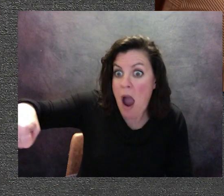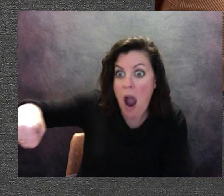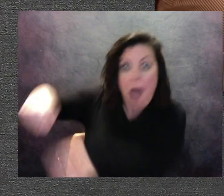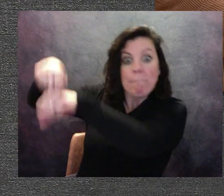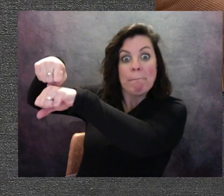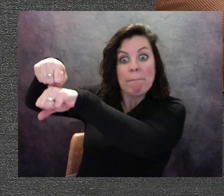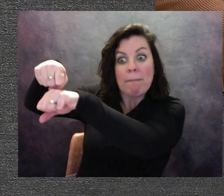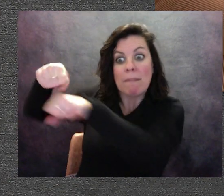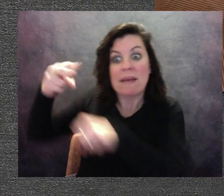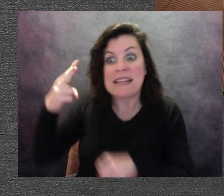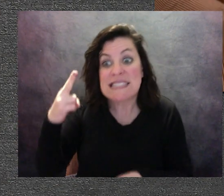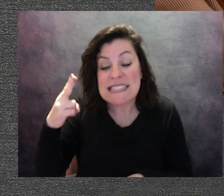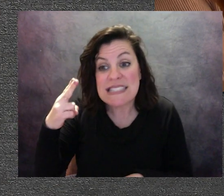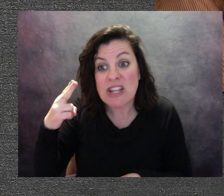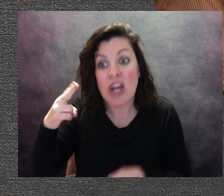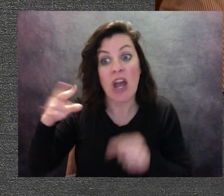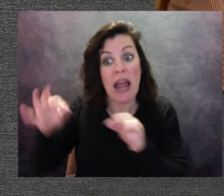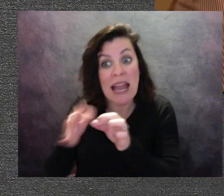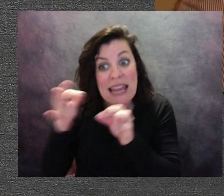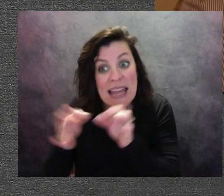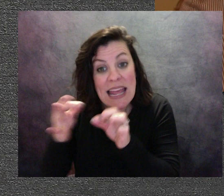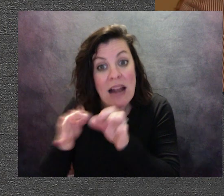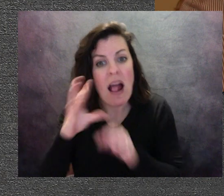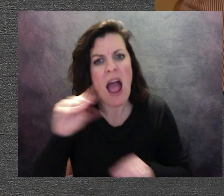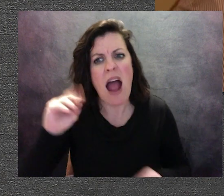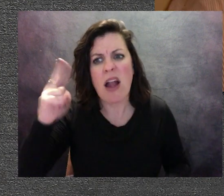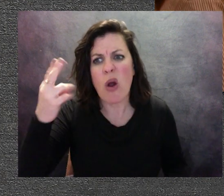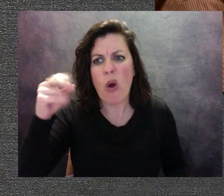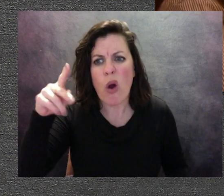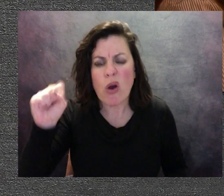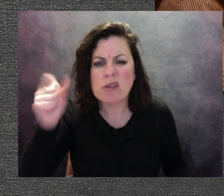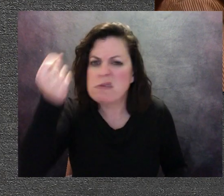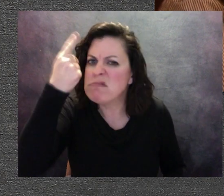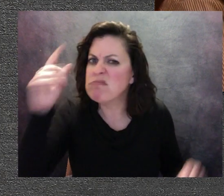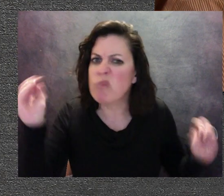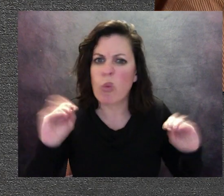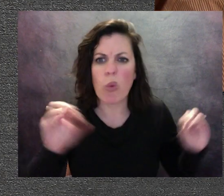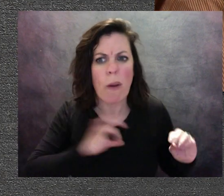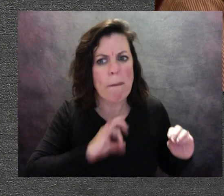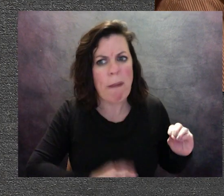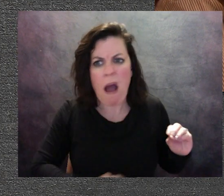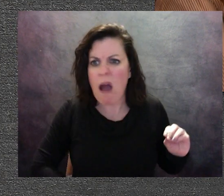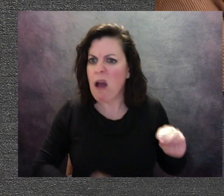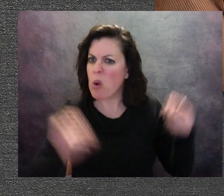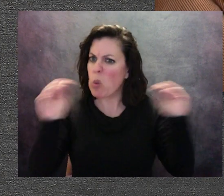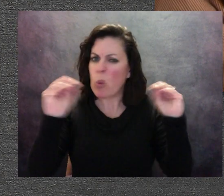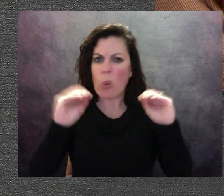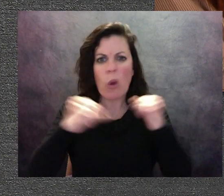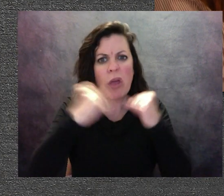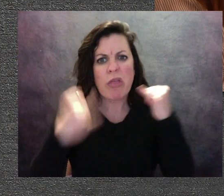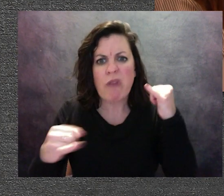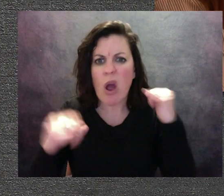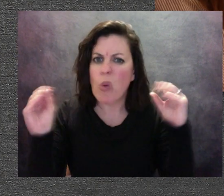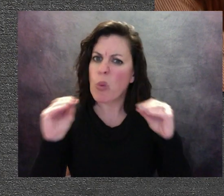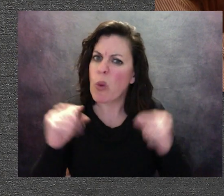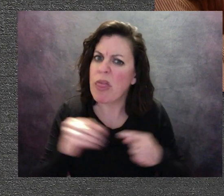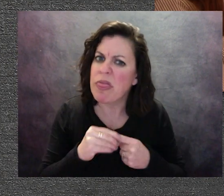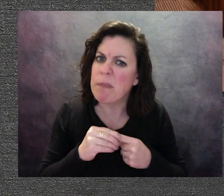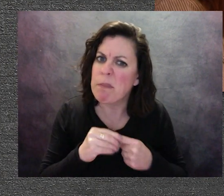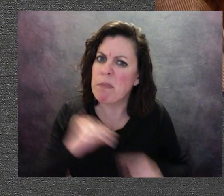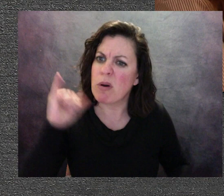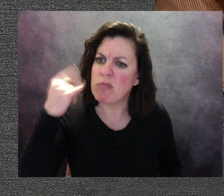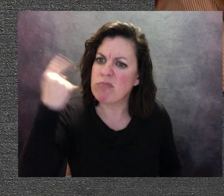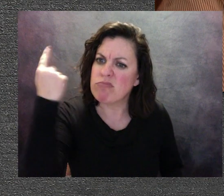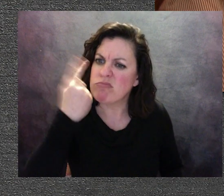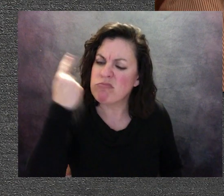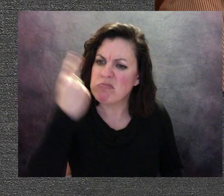scissors and needles and the hooks. But no buttons, no thread, no thimble. The magnet seems